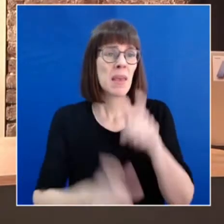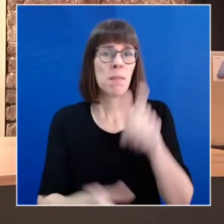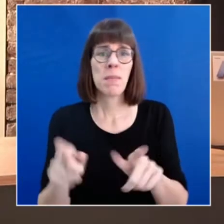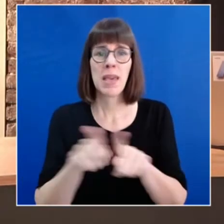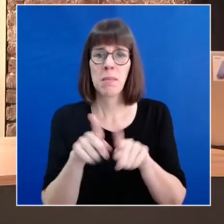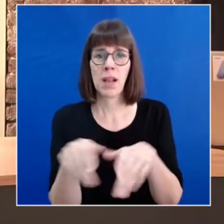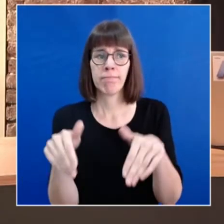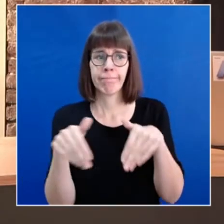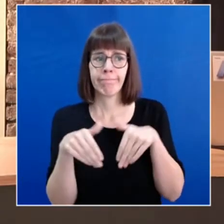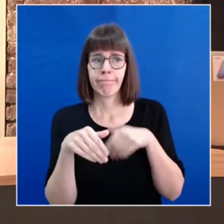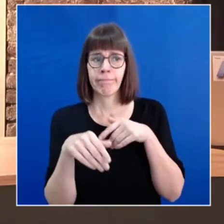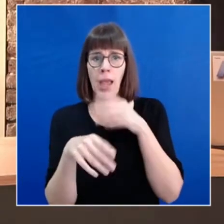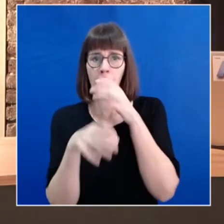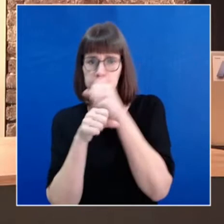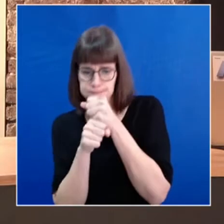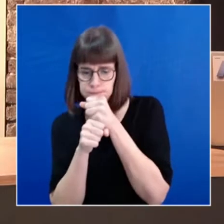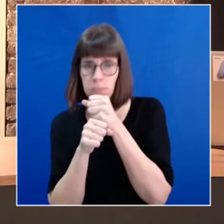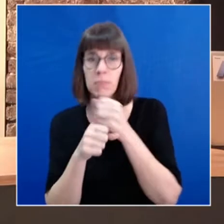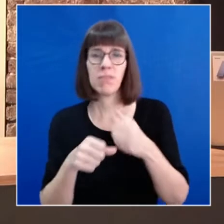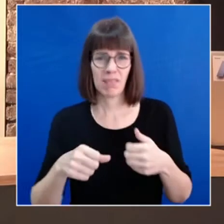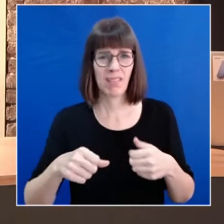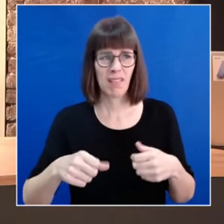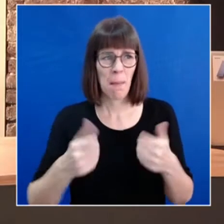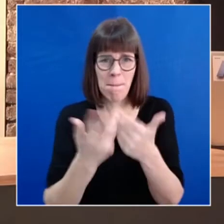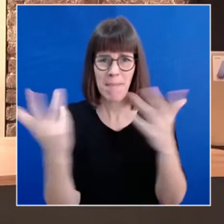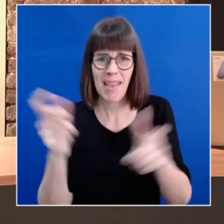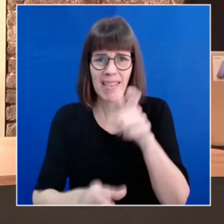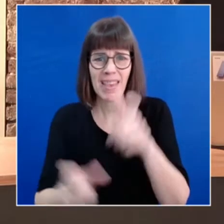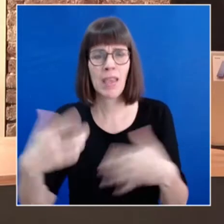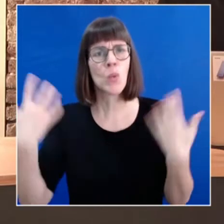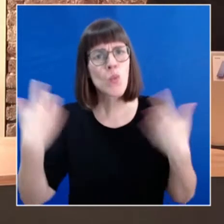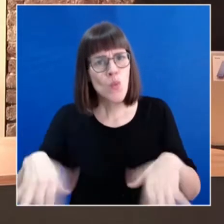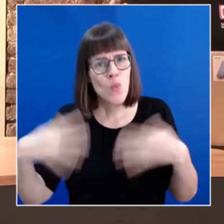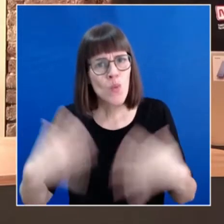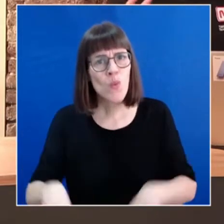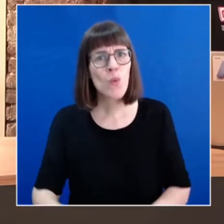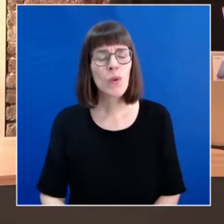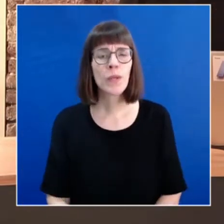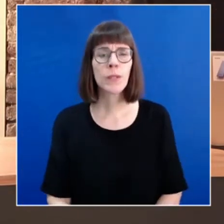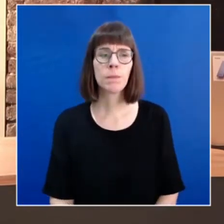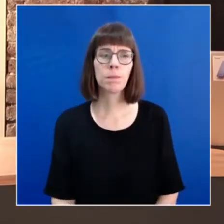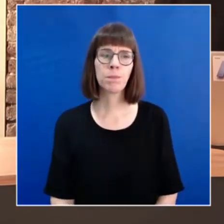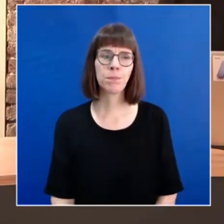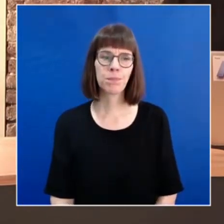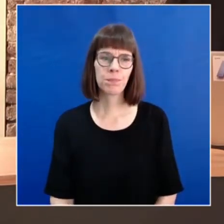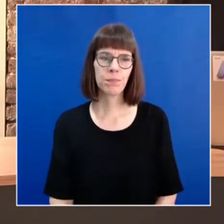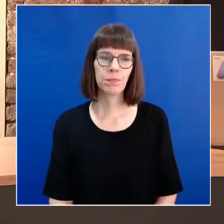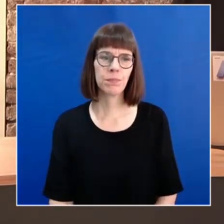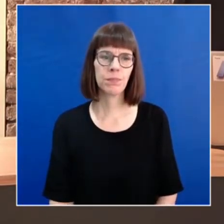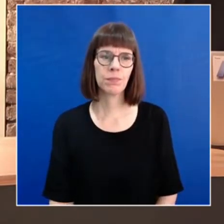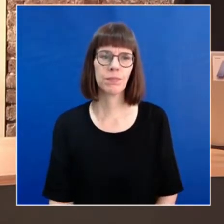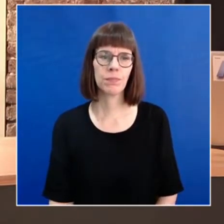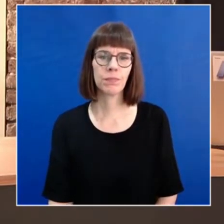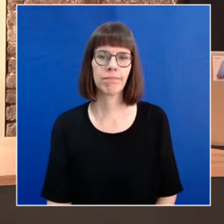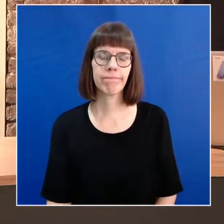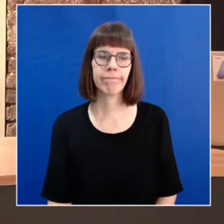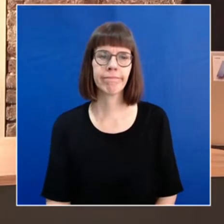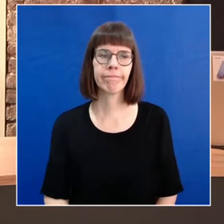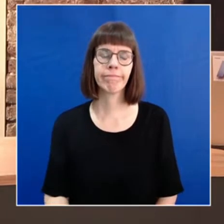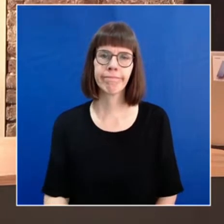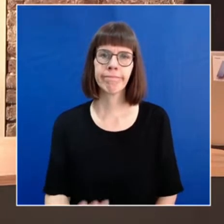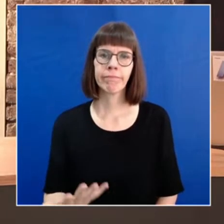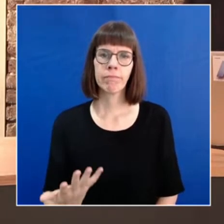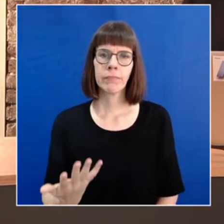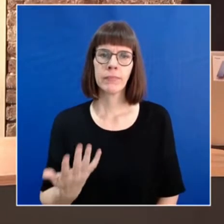think. Isn't that hard? And then I like that this kind of talk is accepted at the